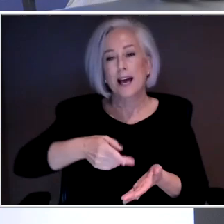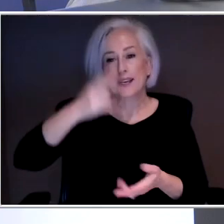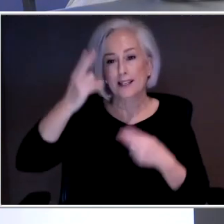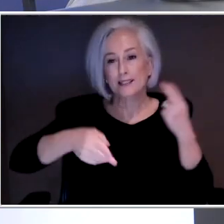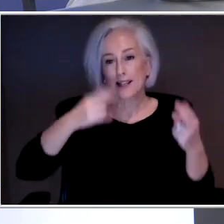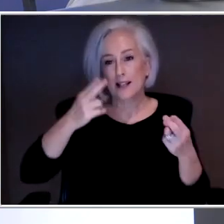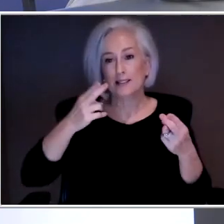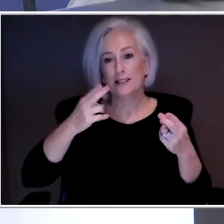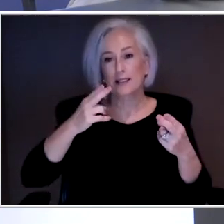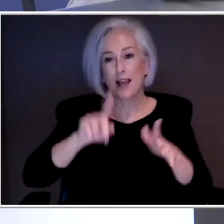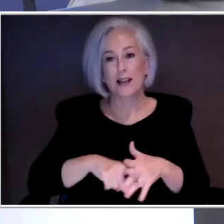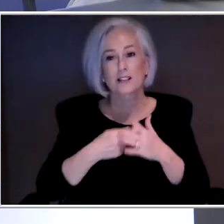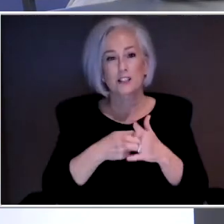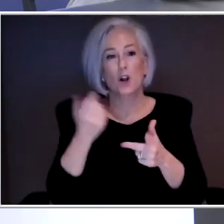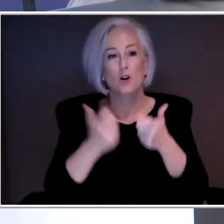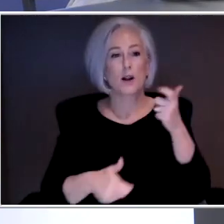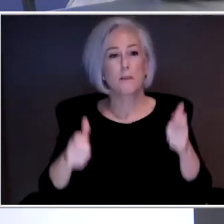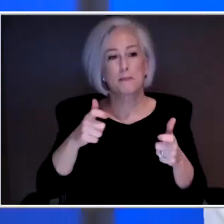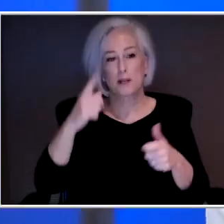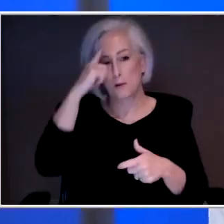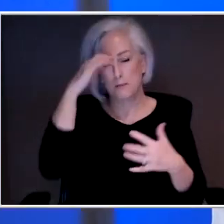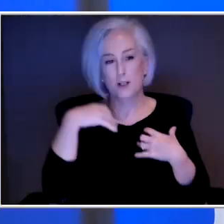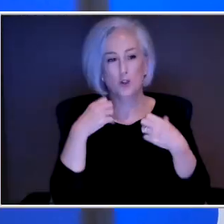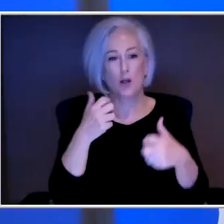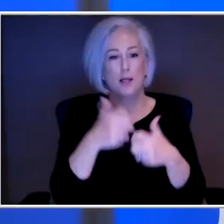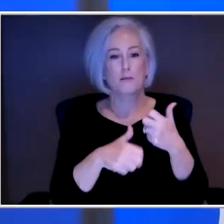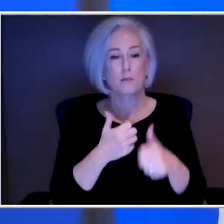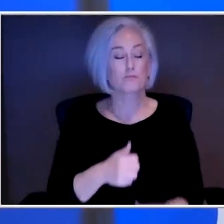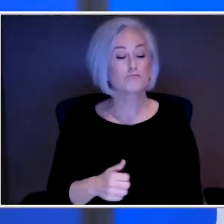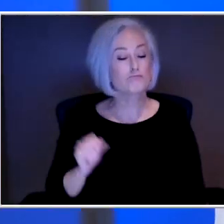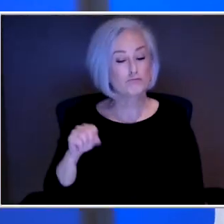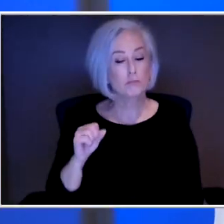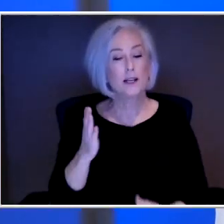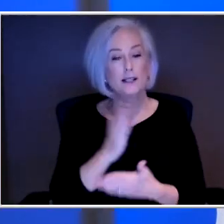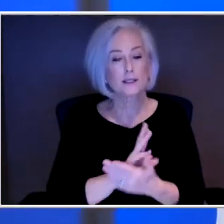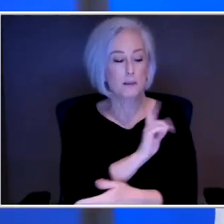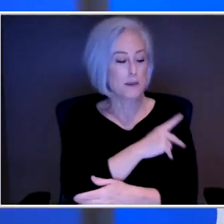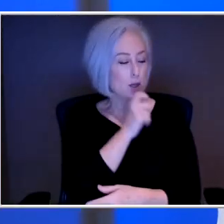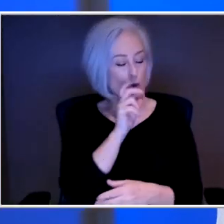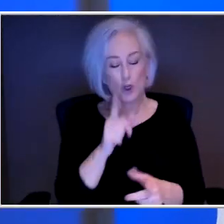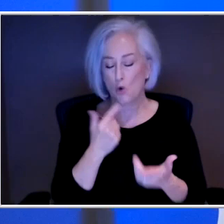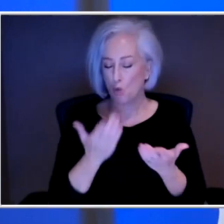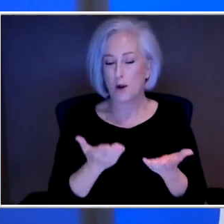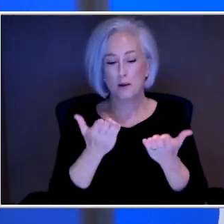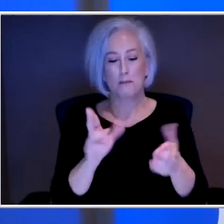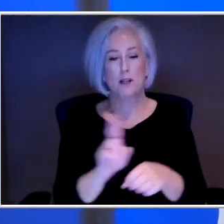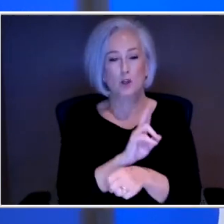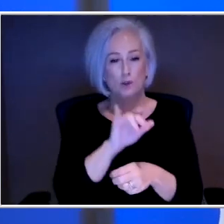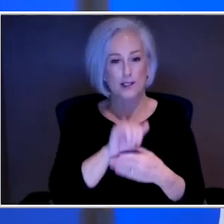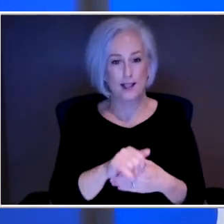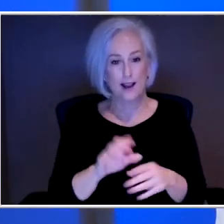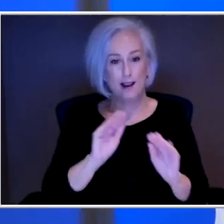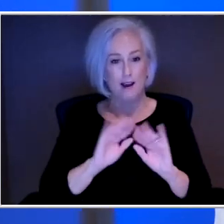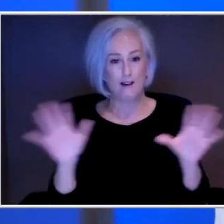health problem. Yeah, there are definitely certain patients that we would not recommend using psychedelics. Obviously, if you have a history of